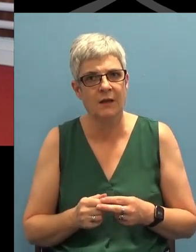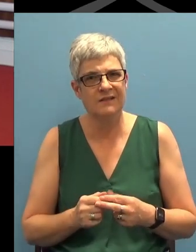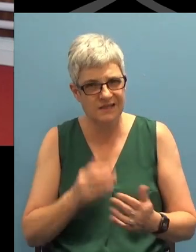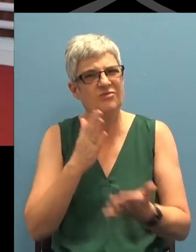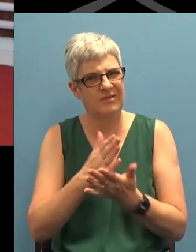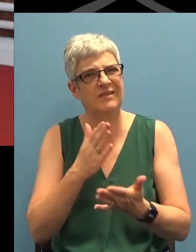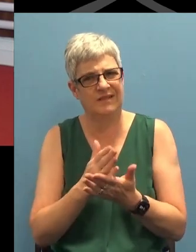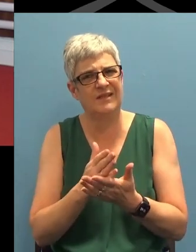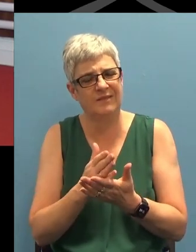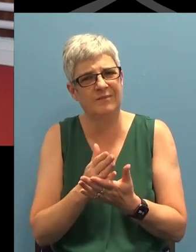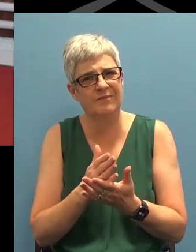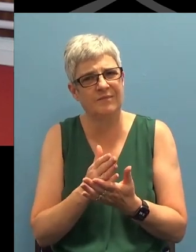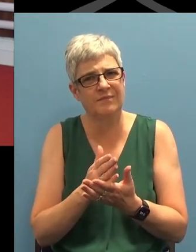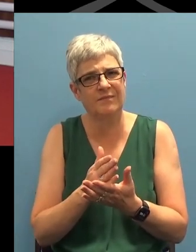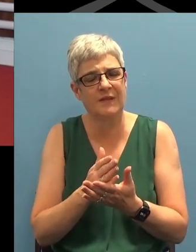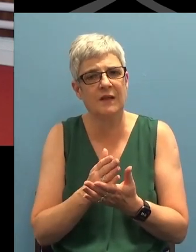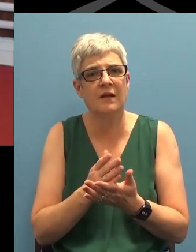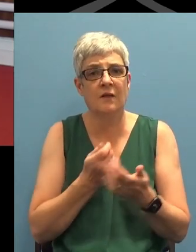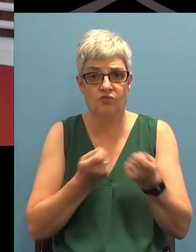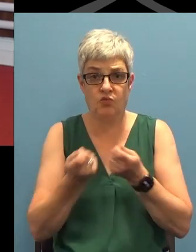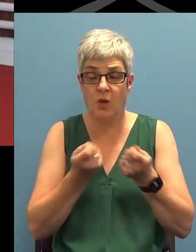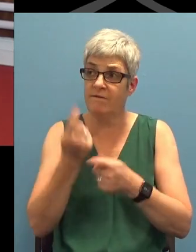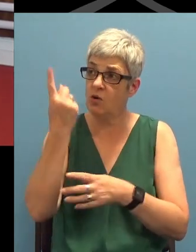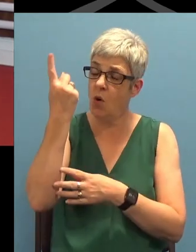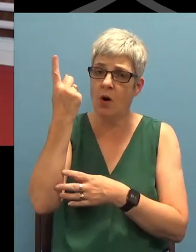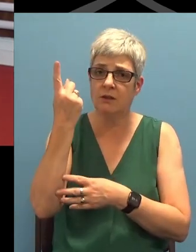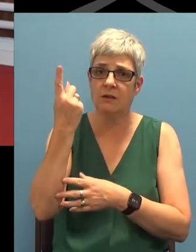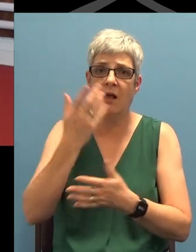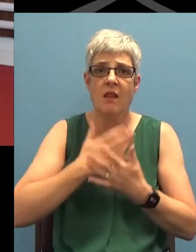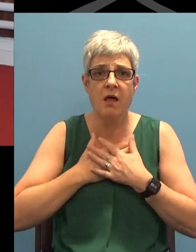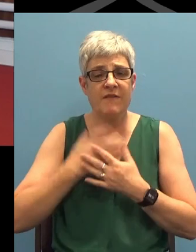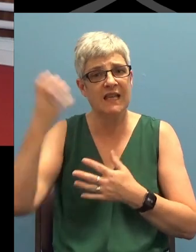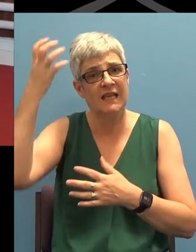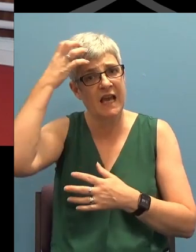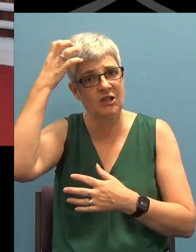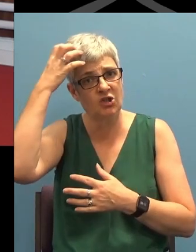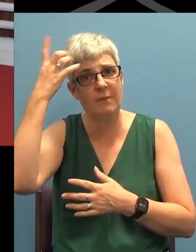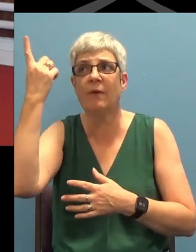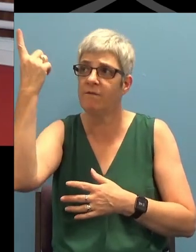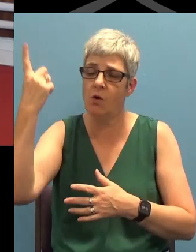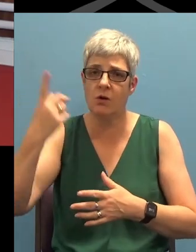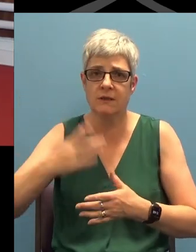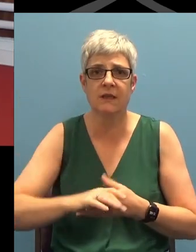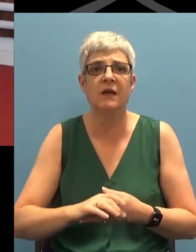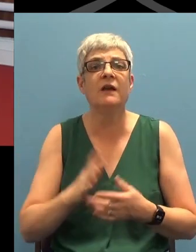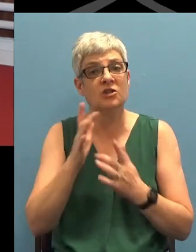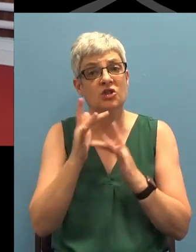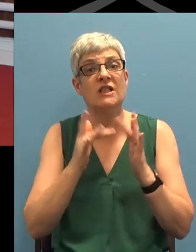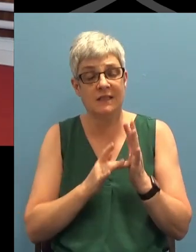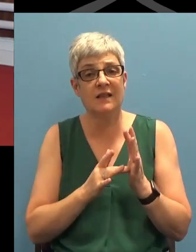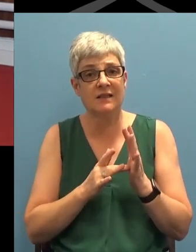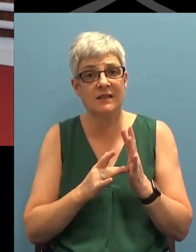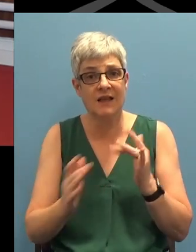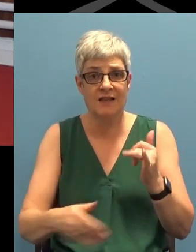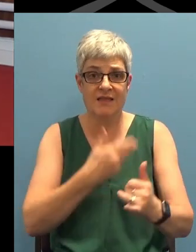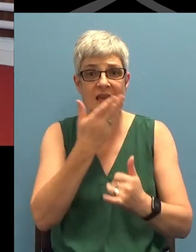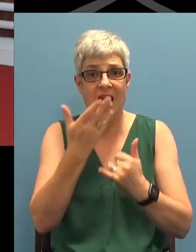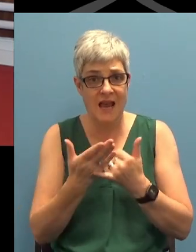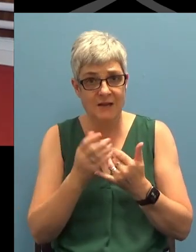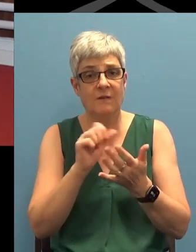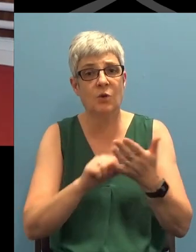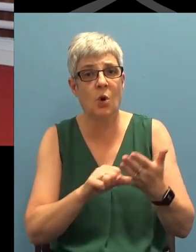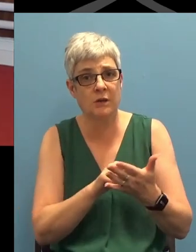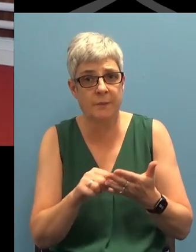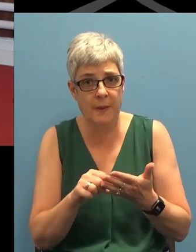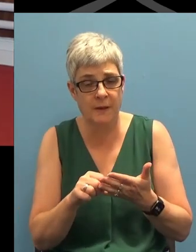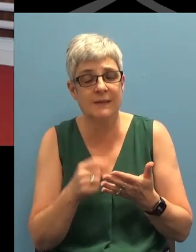And it's in the reality of that, the rule of God, the loving kingship of God, that Jesus, at the end of